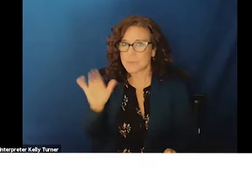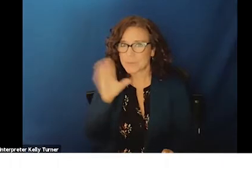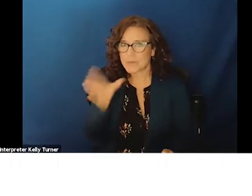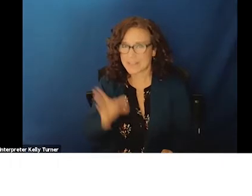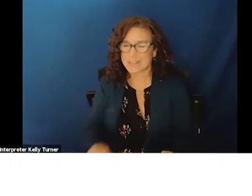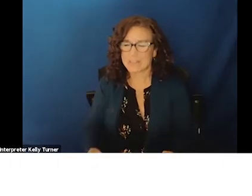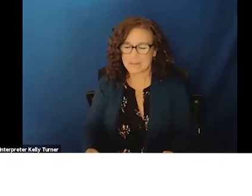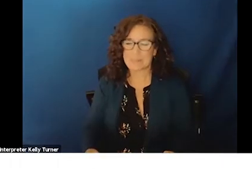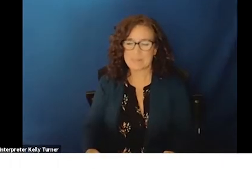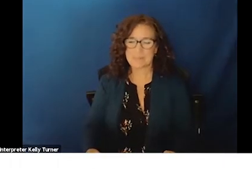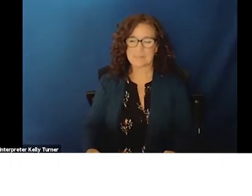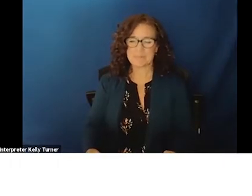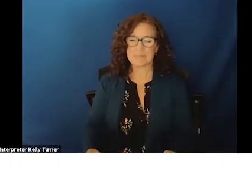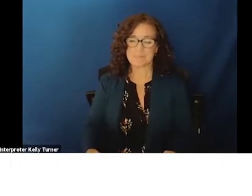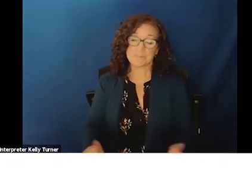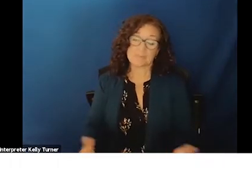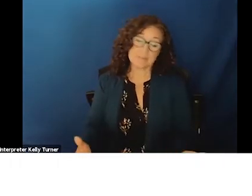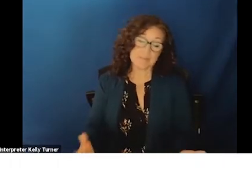at this point,